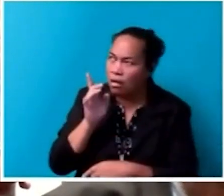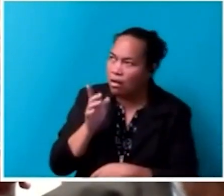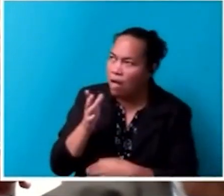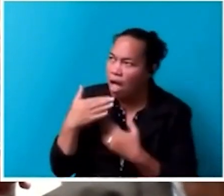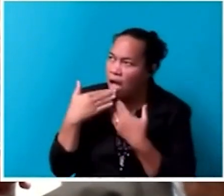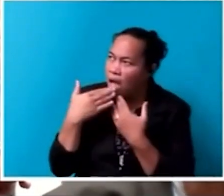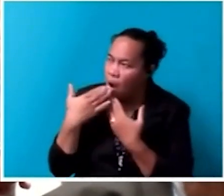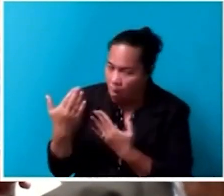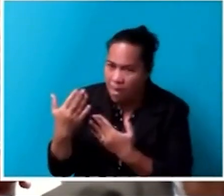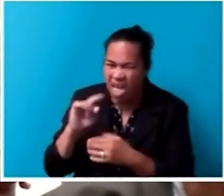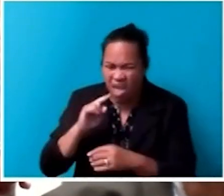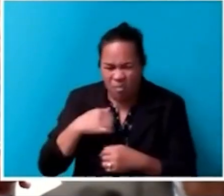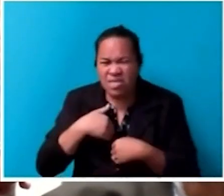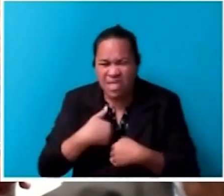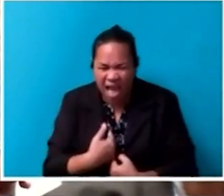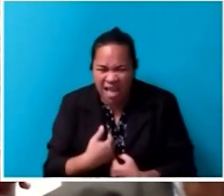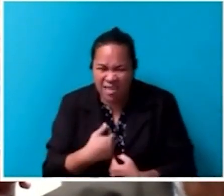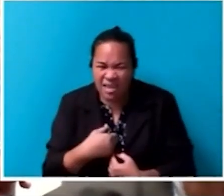uncertain,